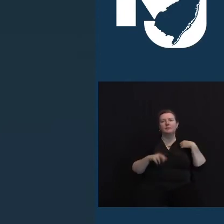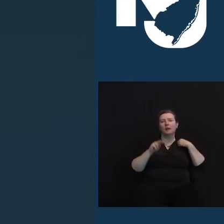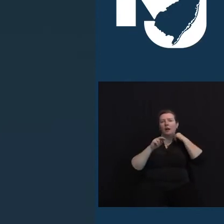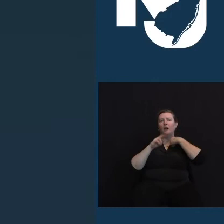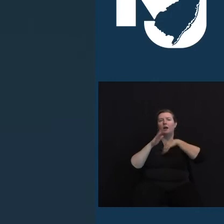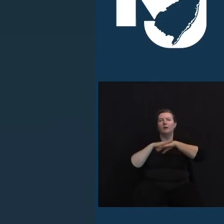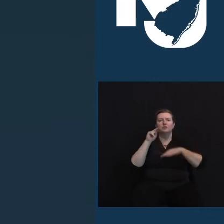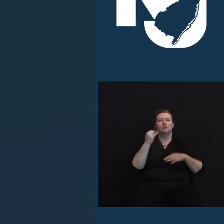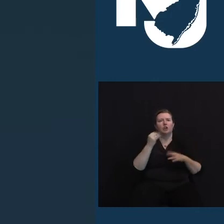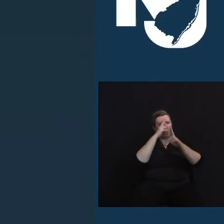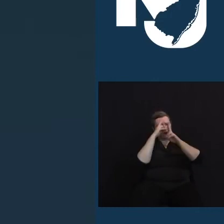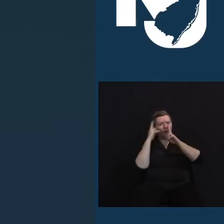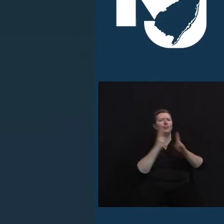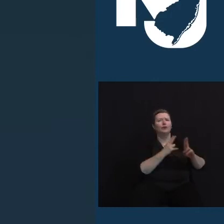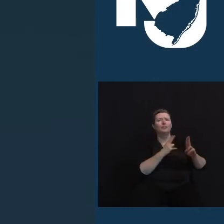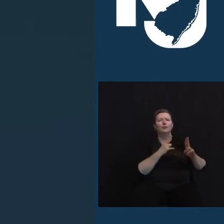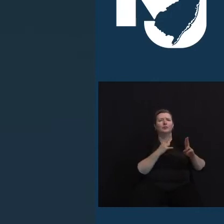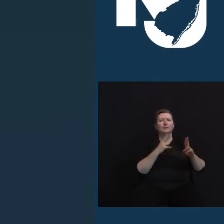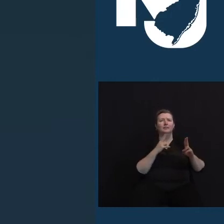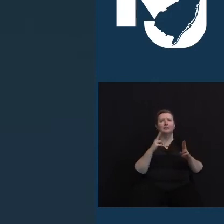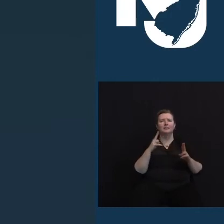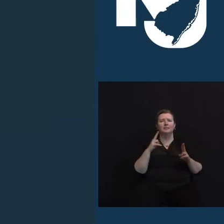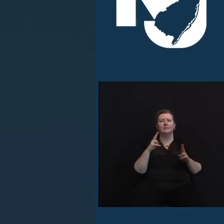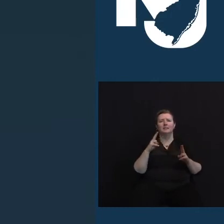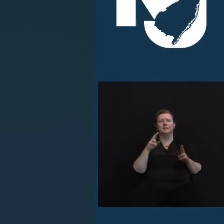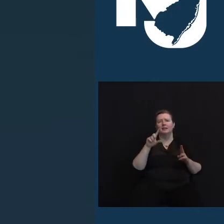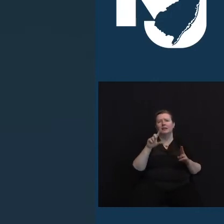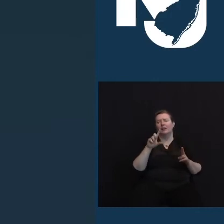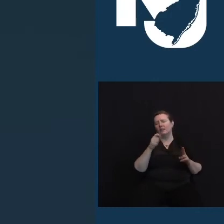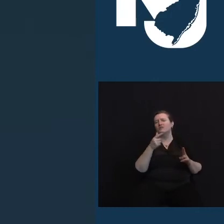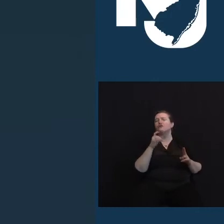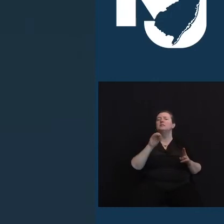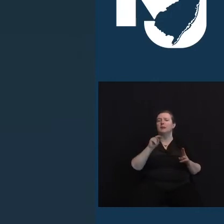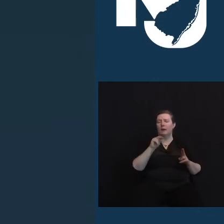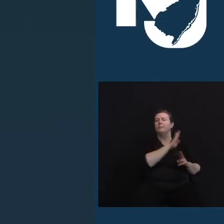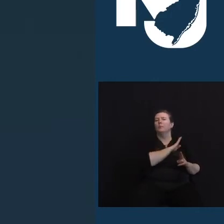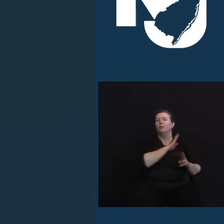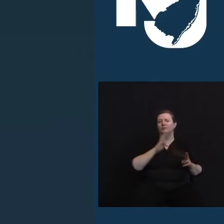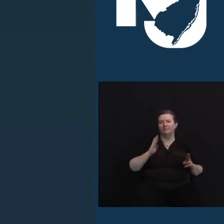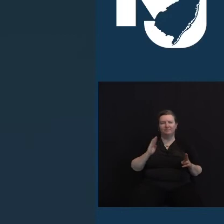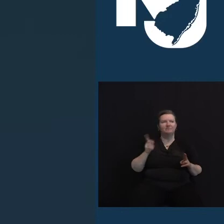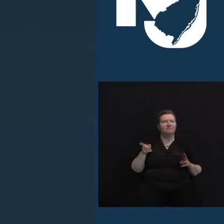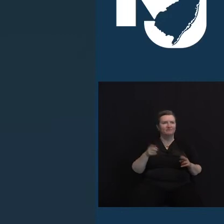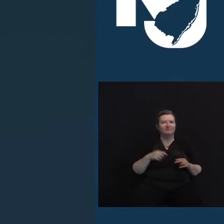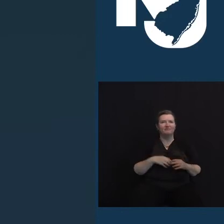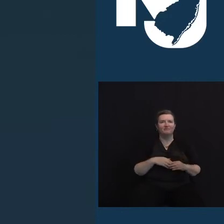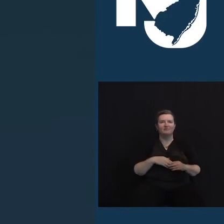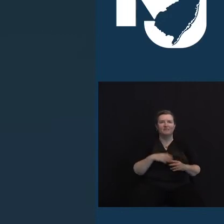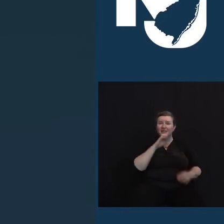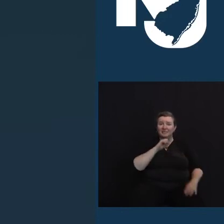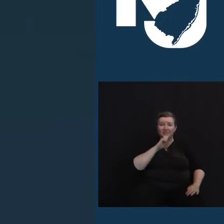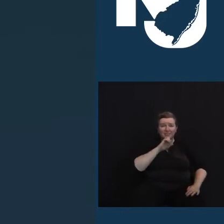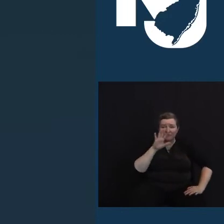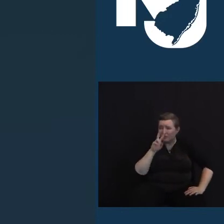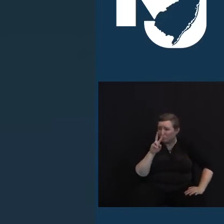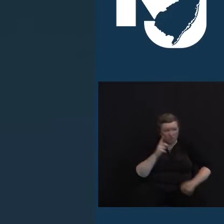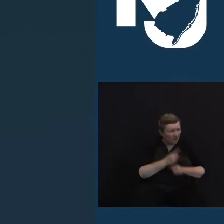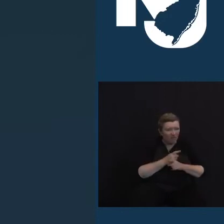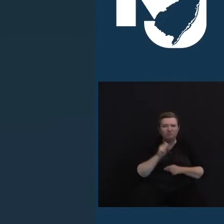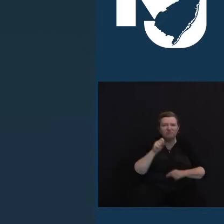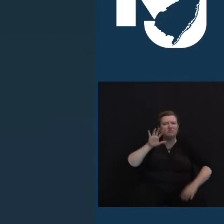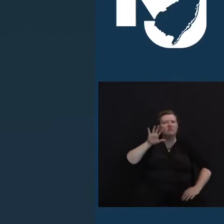Legion's executive board. Tony, I mentioned Rodney was 52. Am I right? 52. Tony was